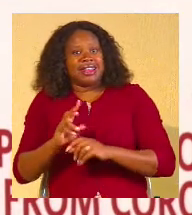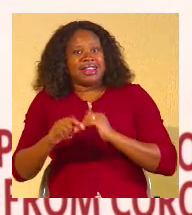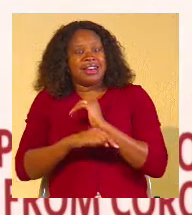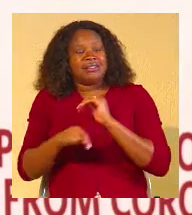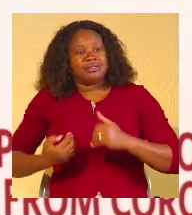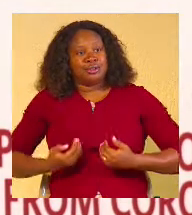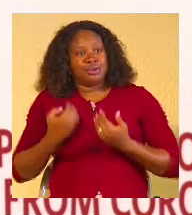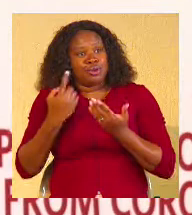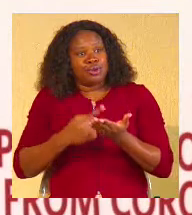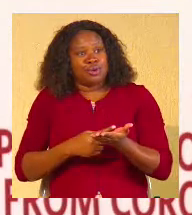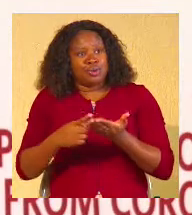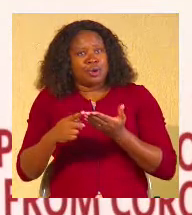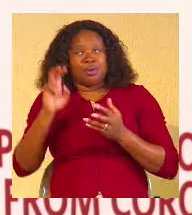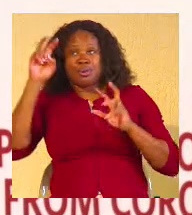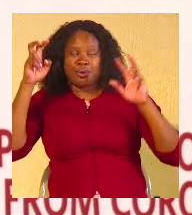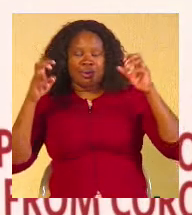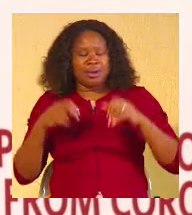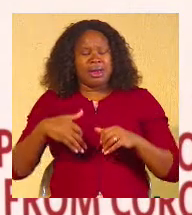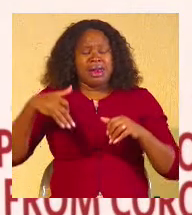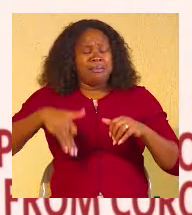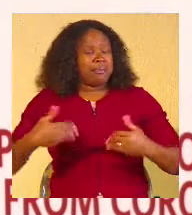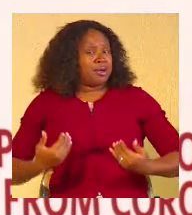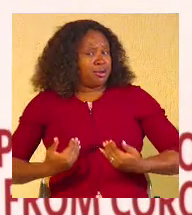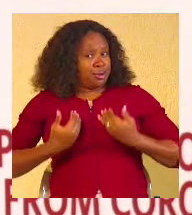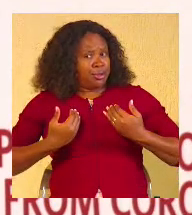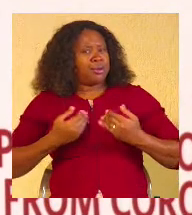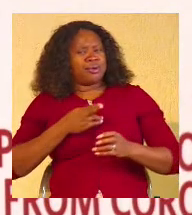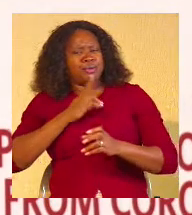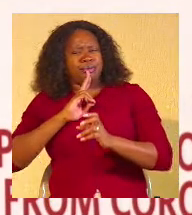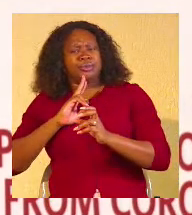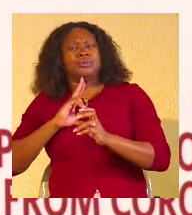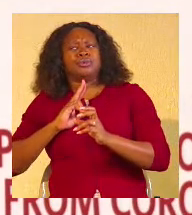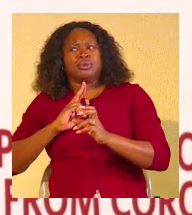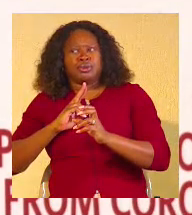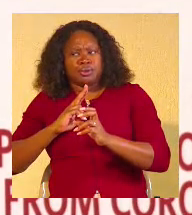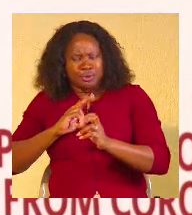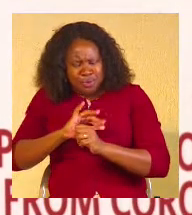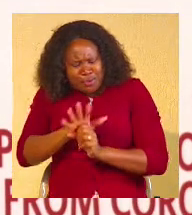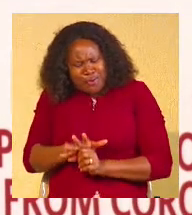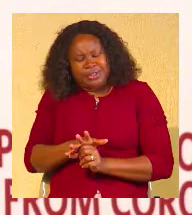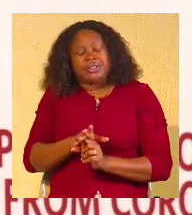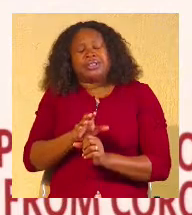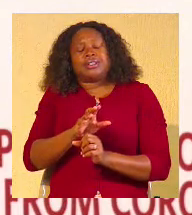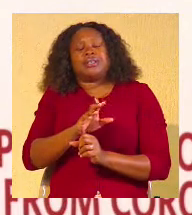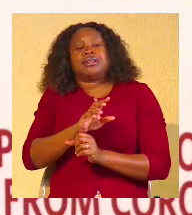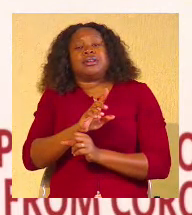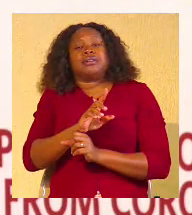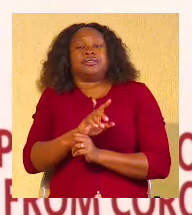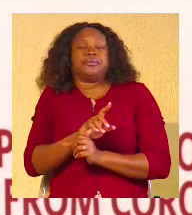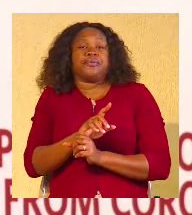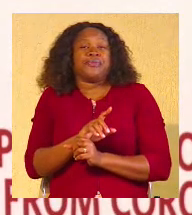the theme, the Namibian Youth Response to COVID-19. In her remarks, the